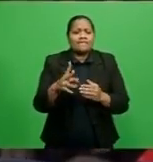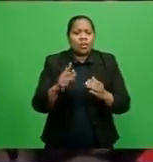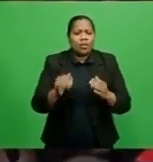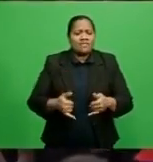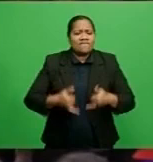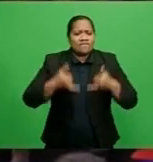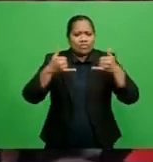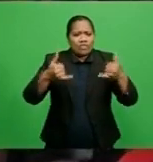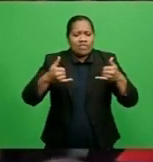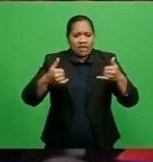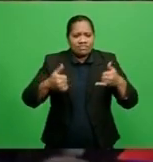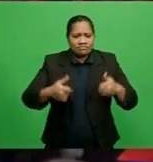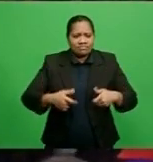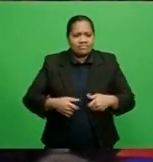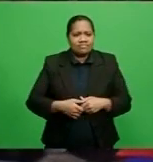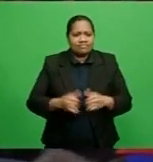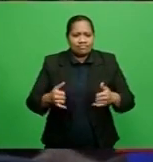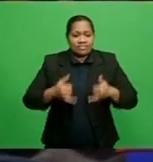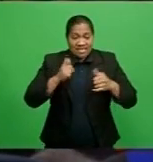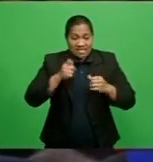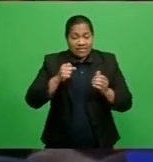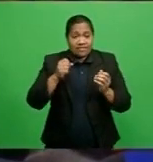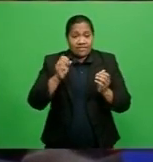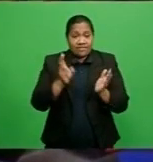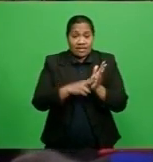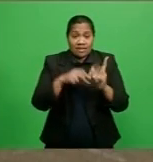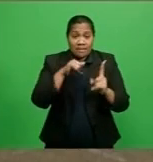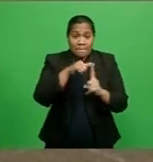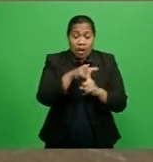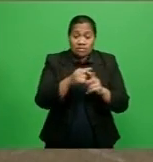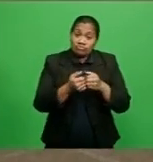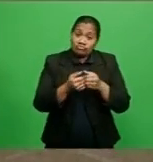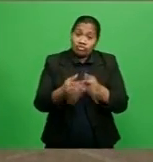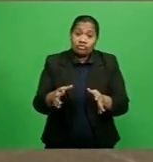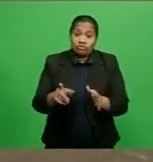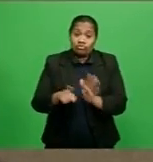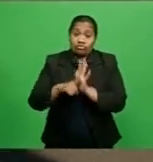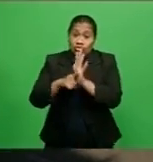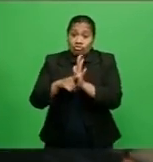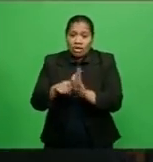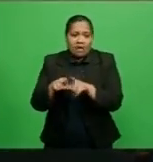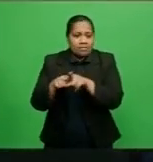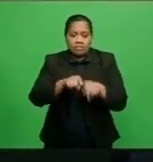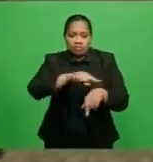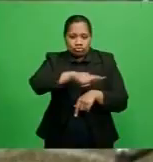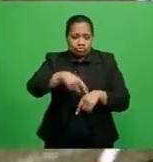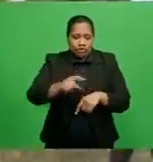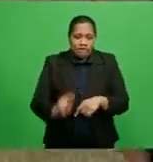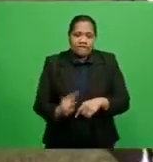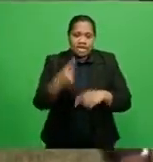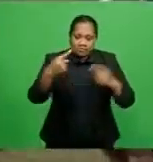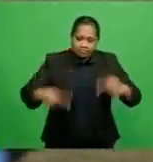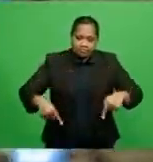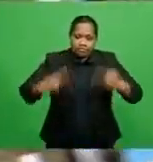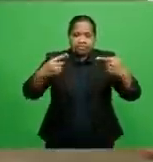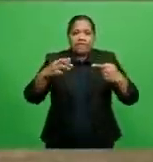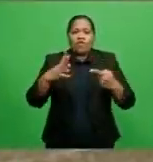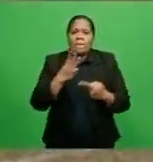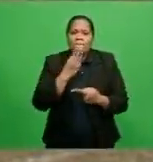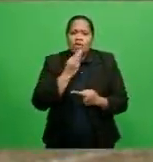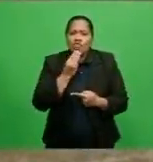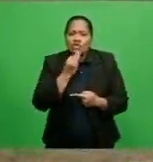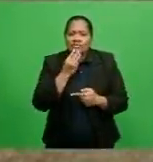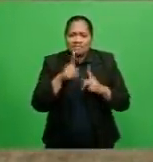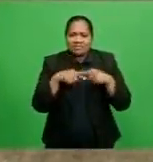So if Namosi loses the Fairbrother to Lautoka next week, then Suva will be the first challenger for the Maroons because they're hosting the capital